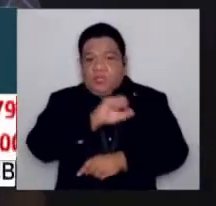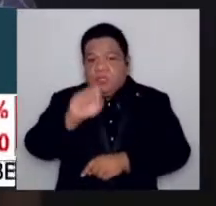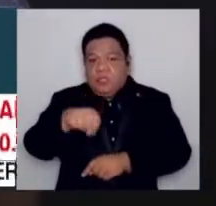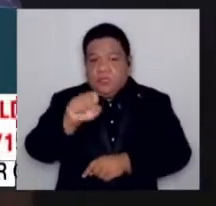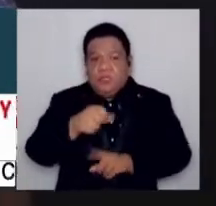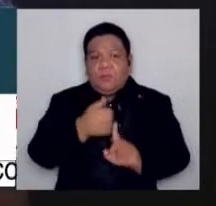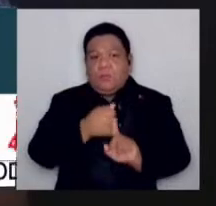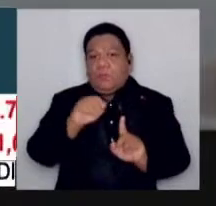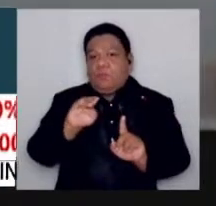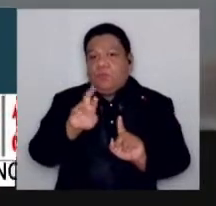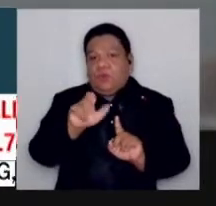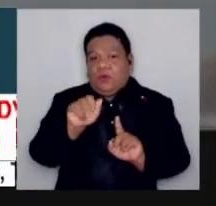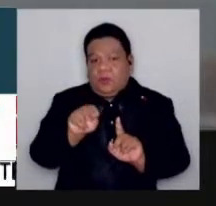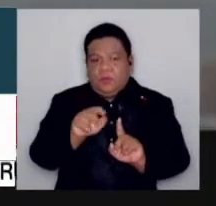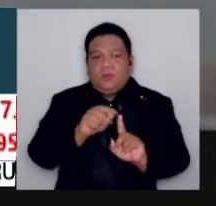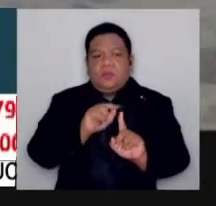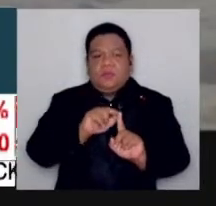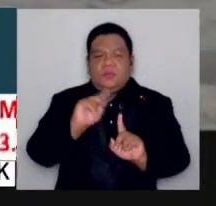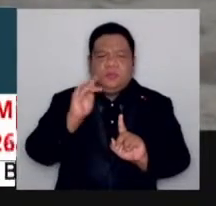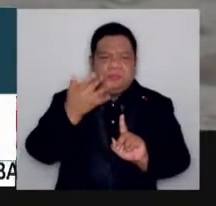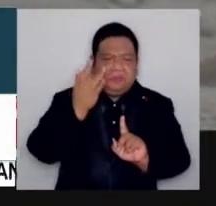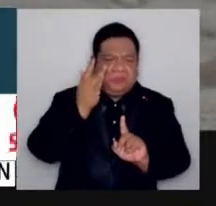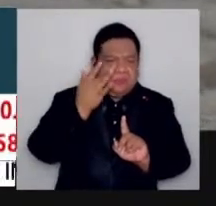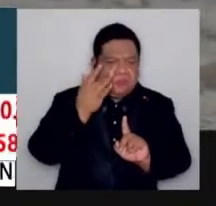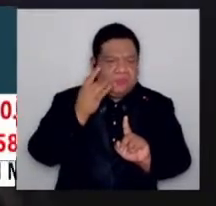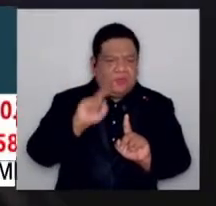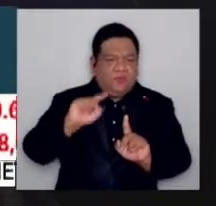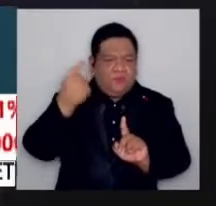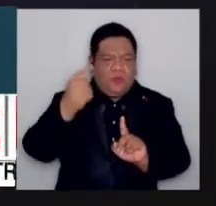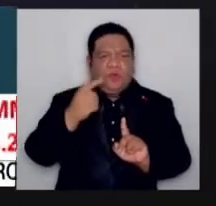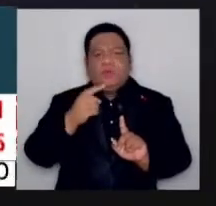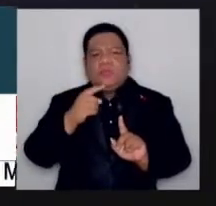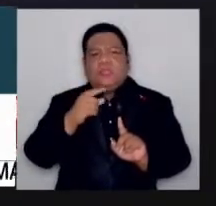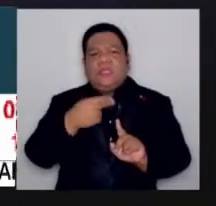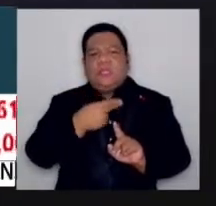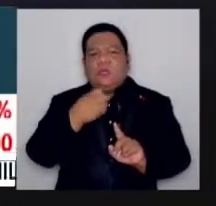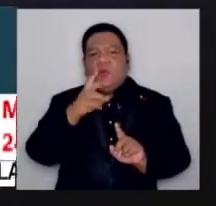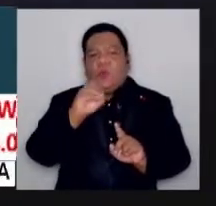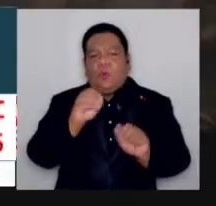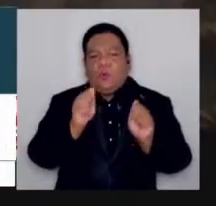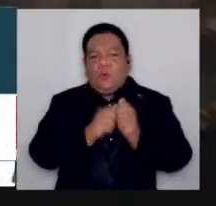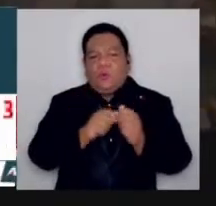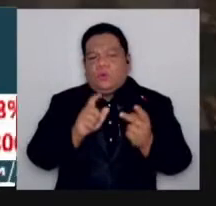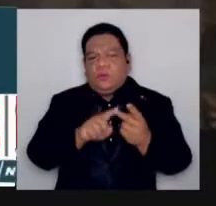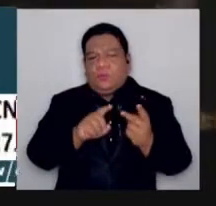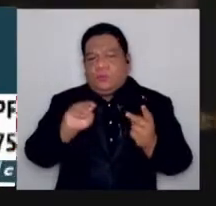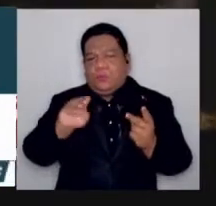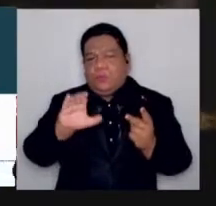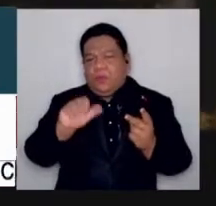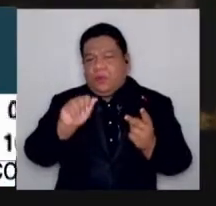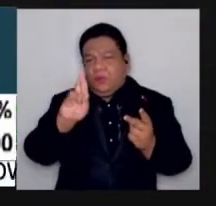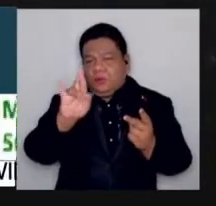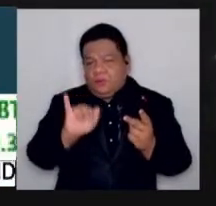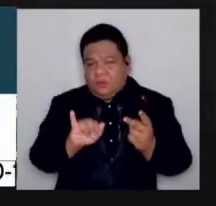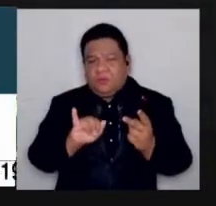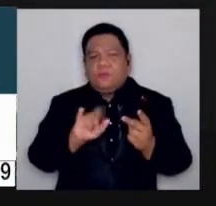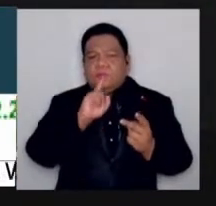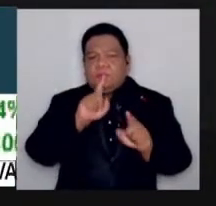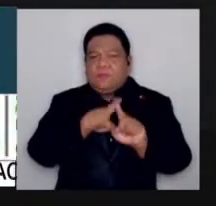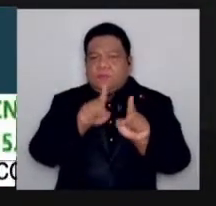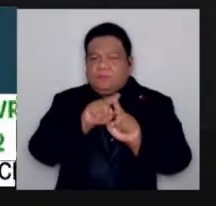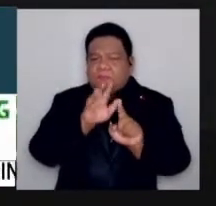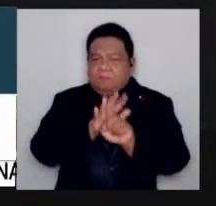the gay Fastos, or the first deaf superhero with Lauren Ridloff's Makari, they feel like gimmicks when there's no